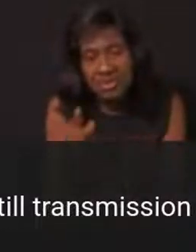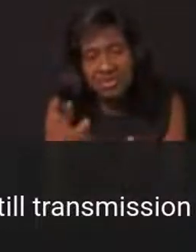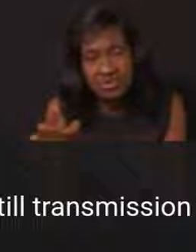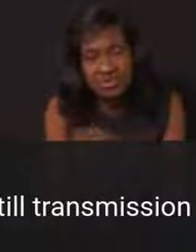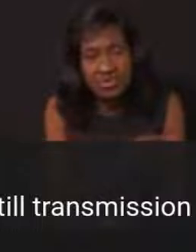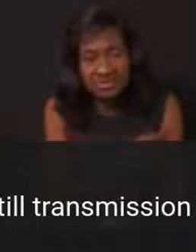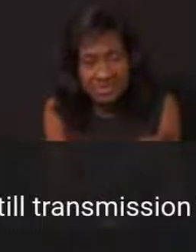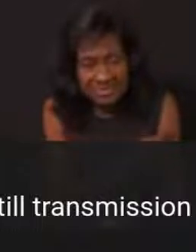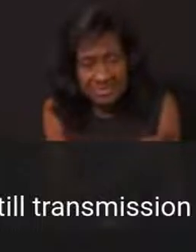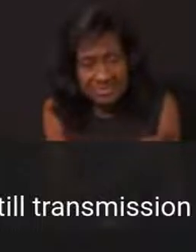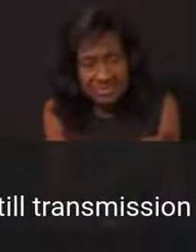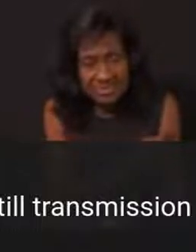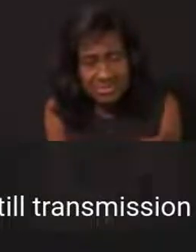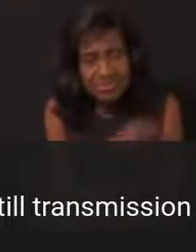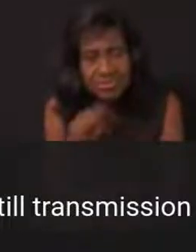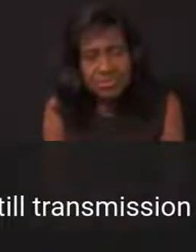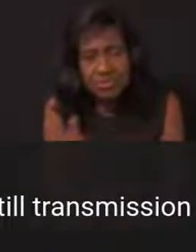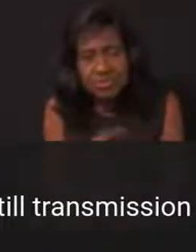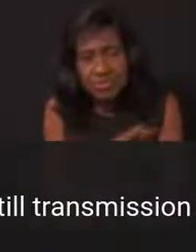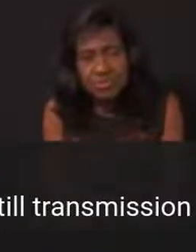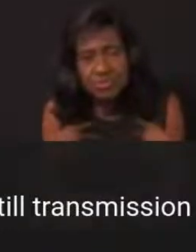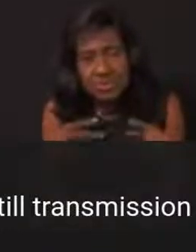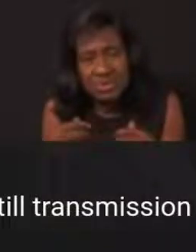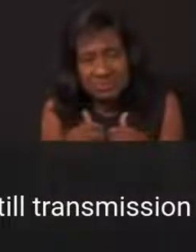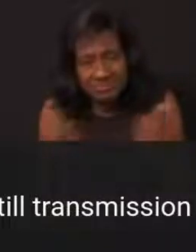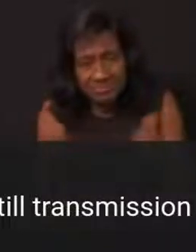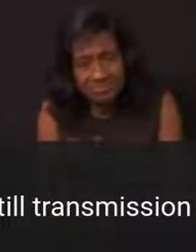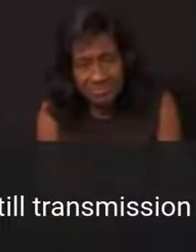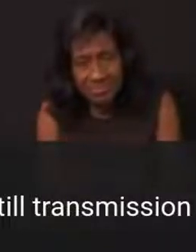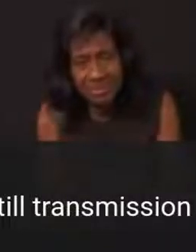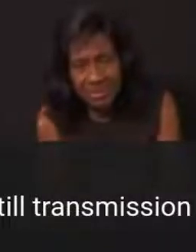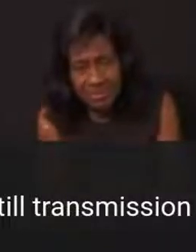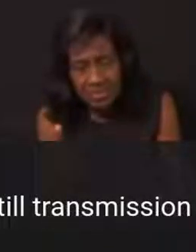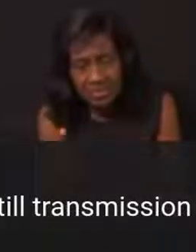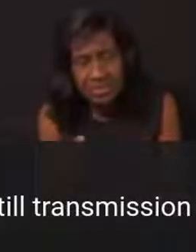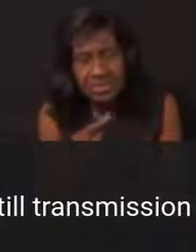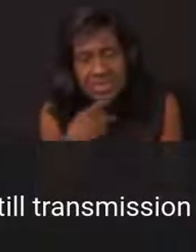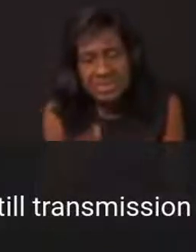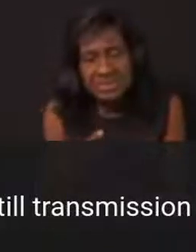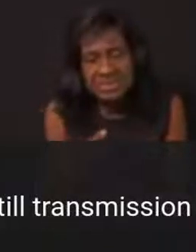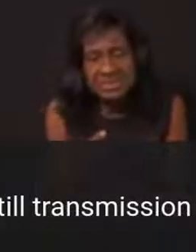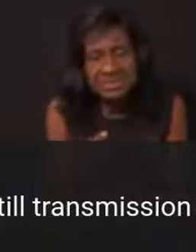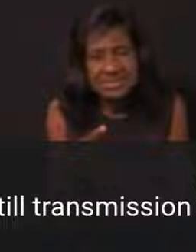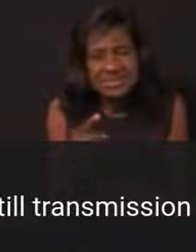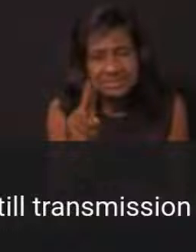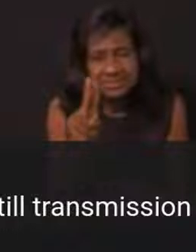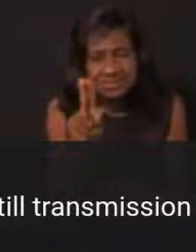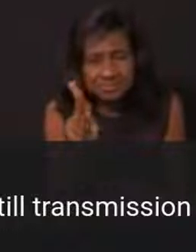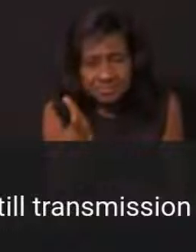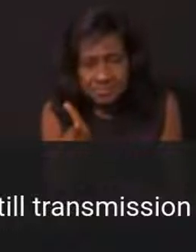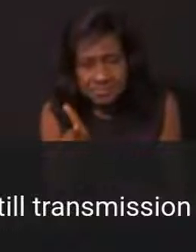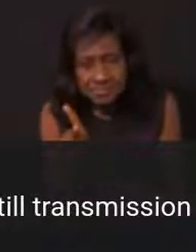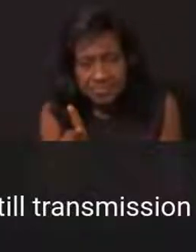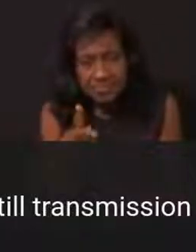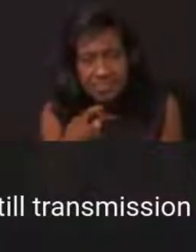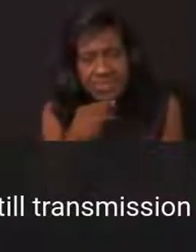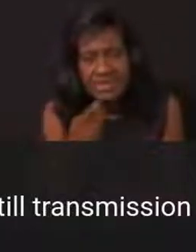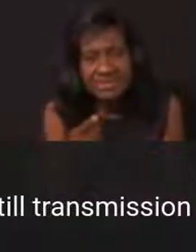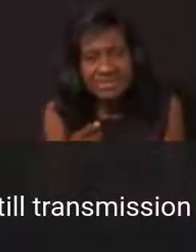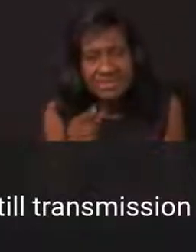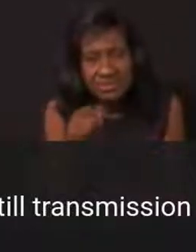UK. We hope very soon that the UK authorities will accept the report that you can now print yourself